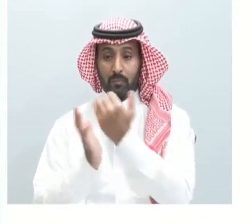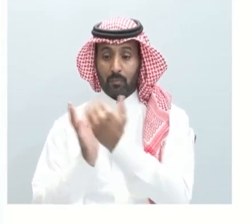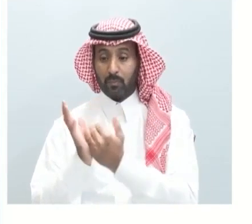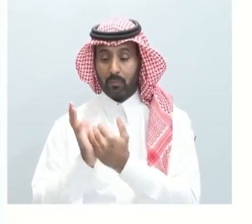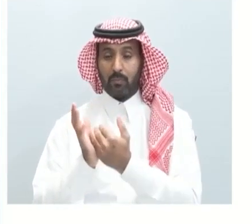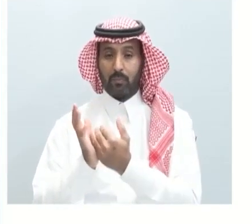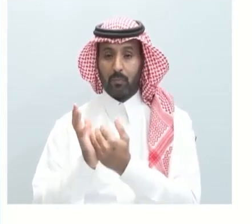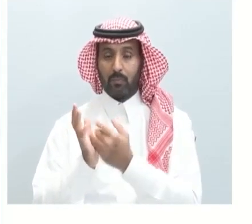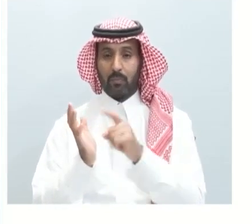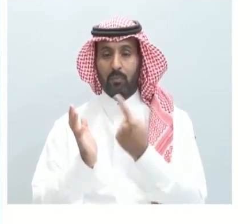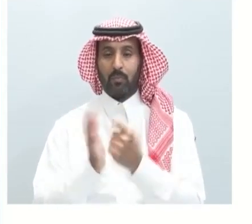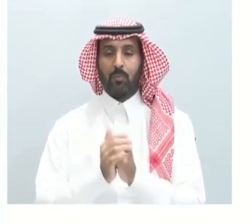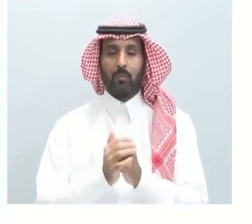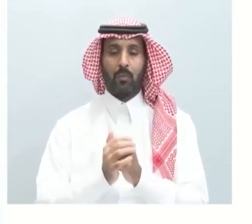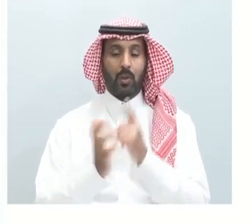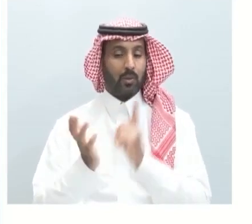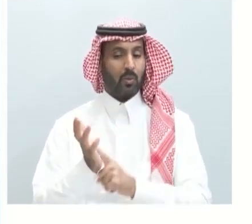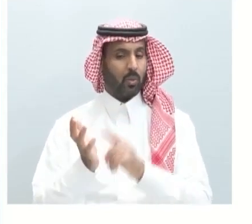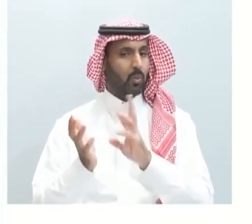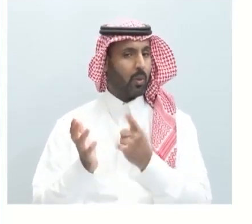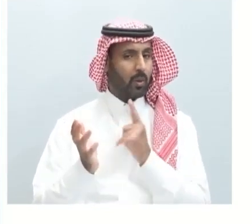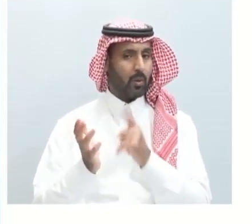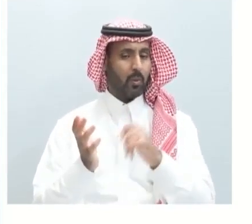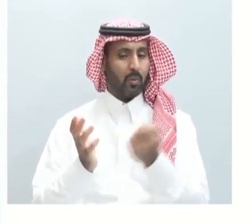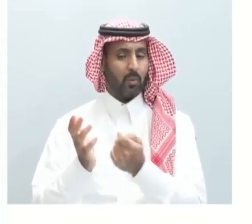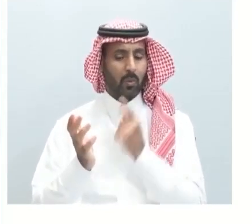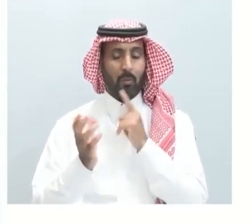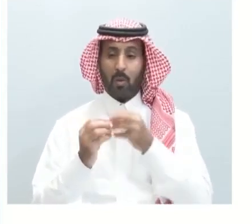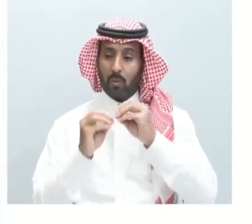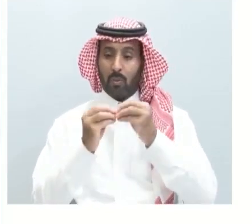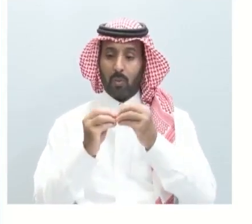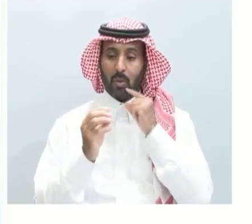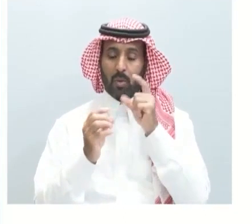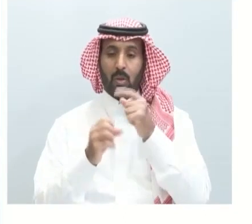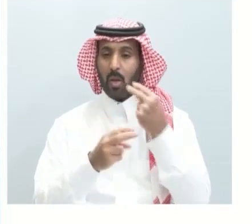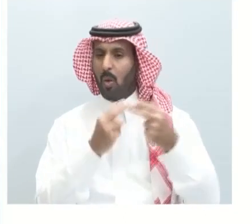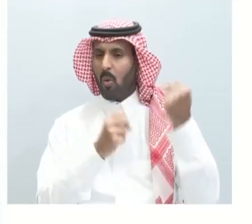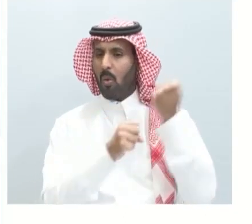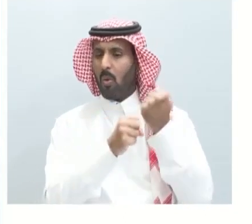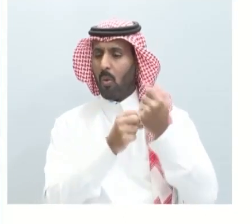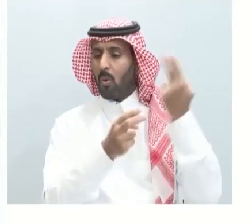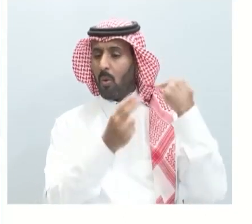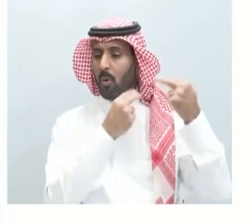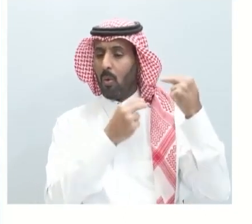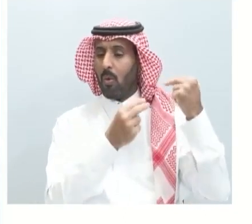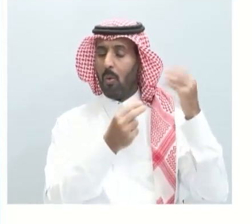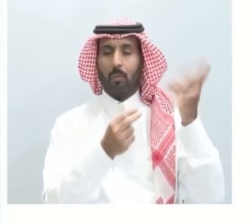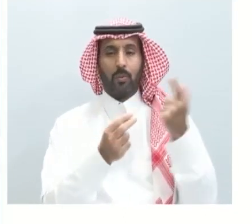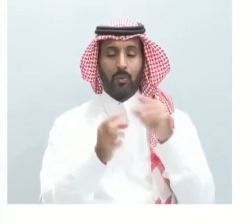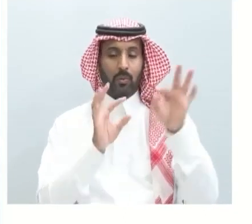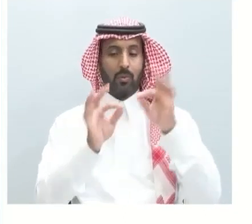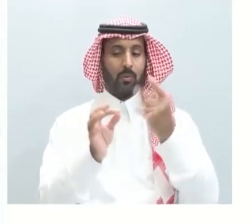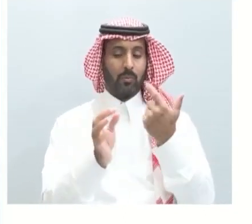essay number one decide whether you will write about colors symbols Customs or gestures in your culture so decide which